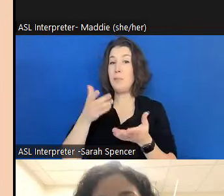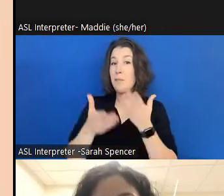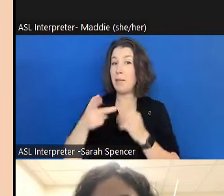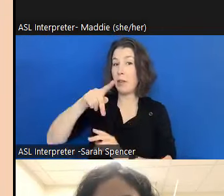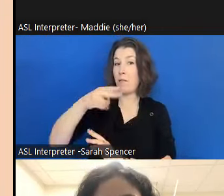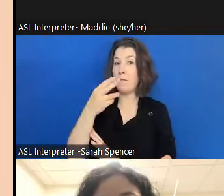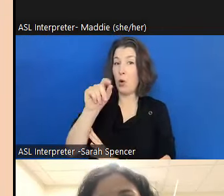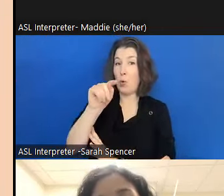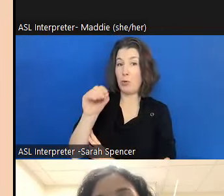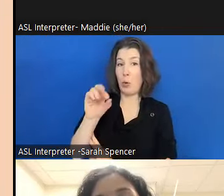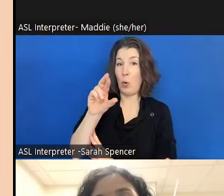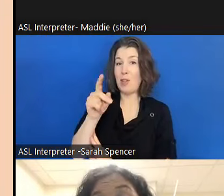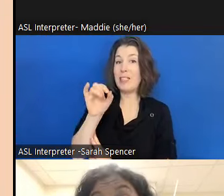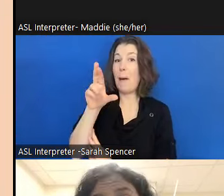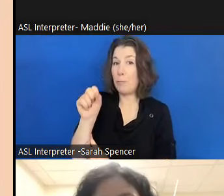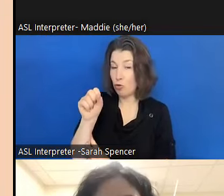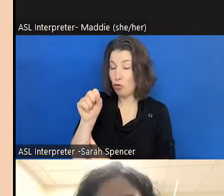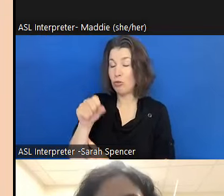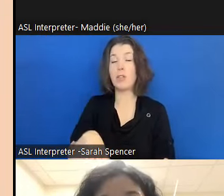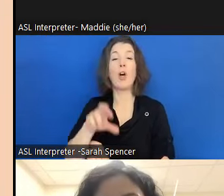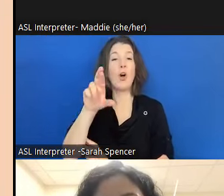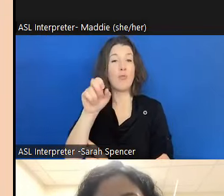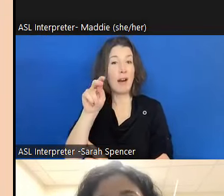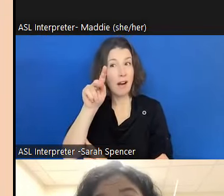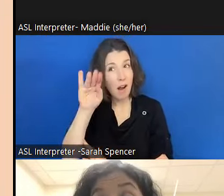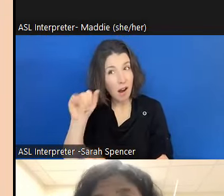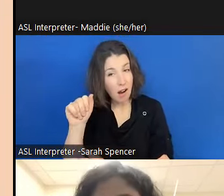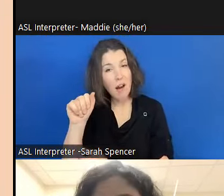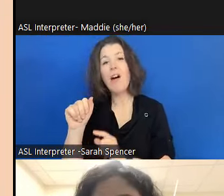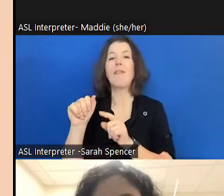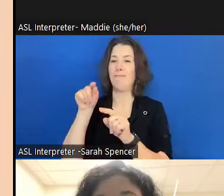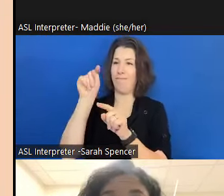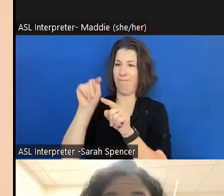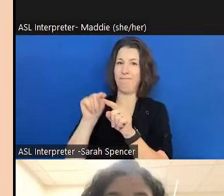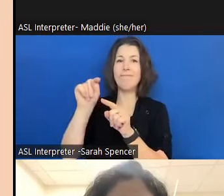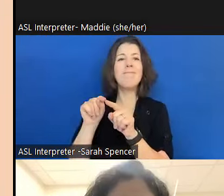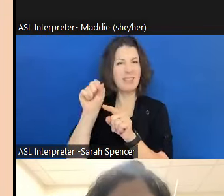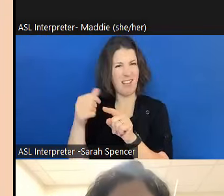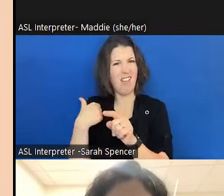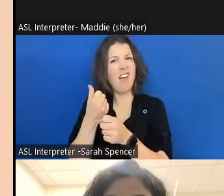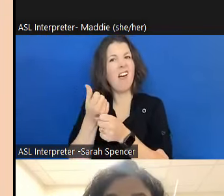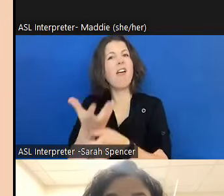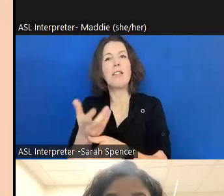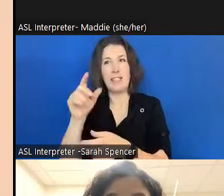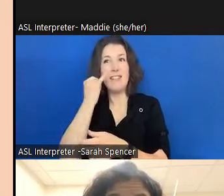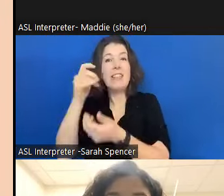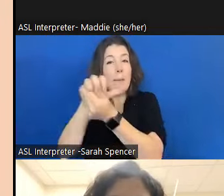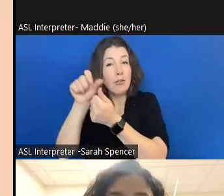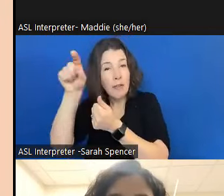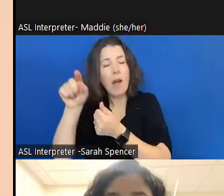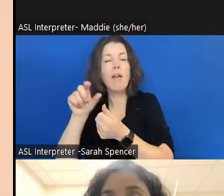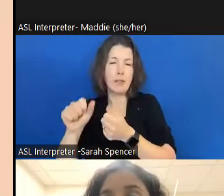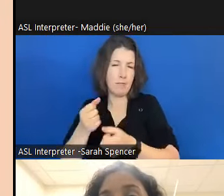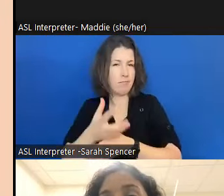can cause low vision. The macula, I'll highlight, is part of the retina, but it's the area that's responsible for your